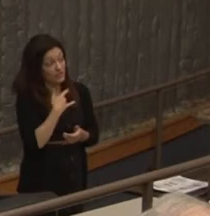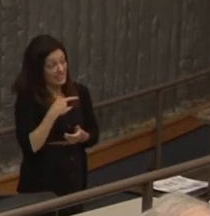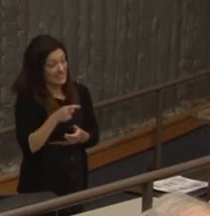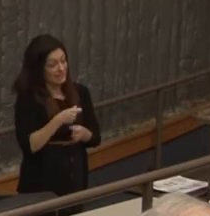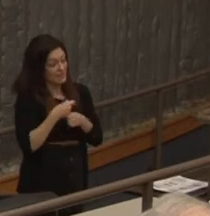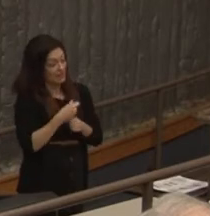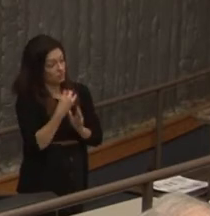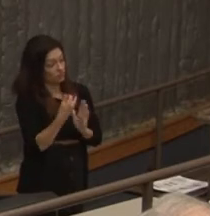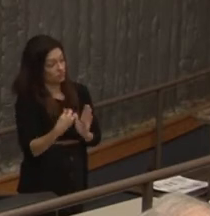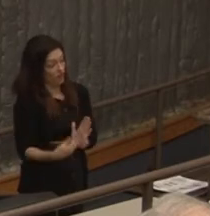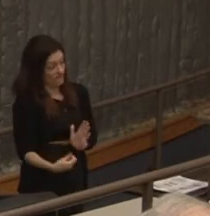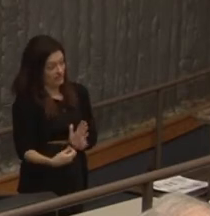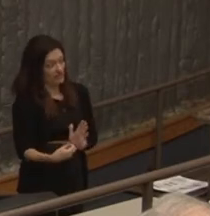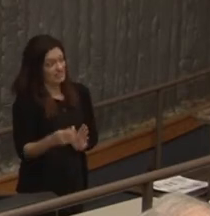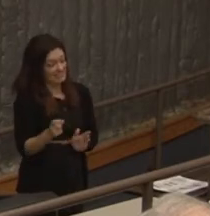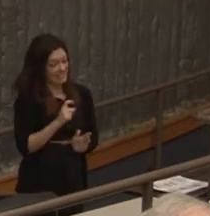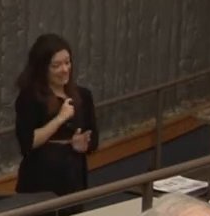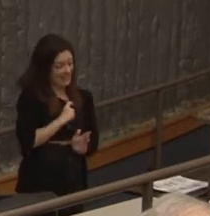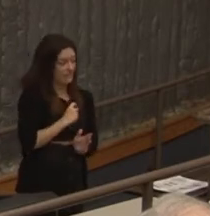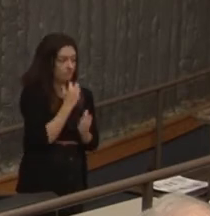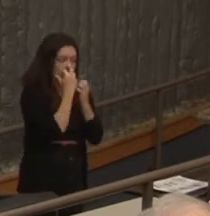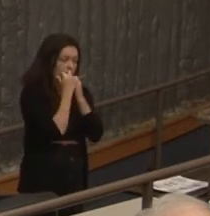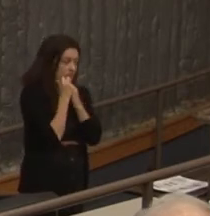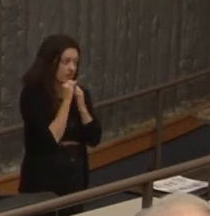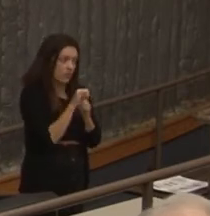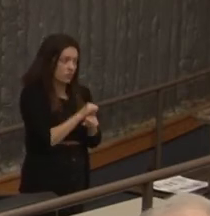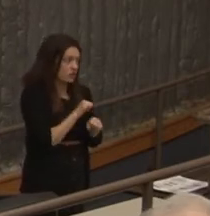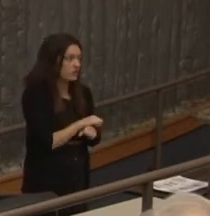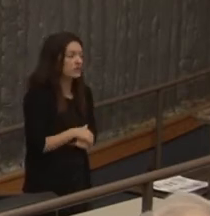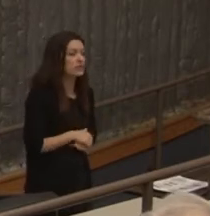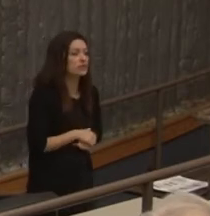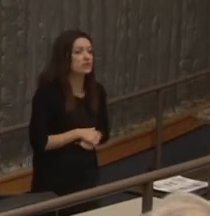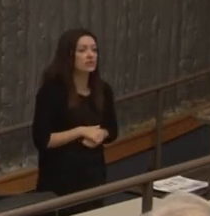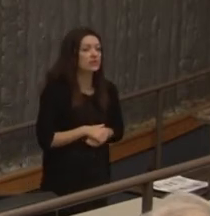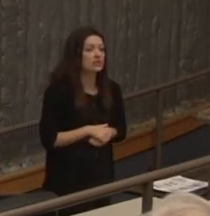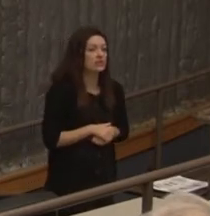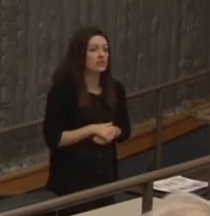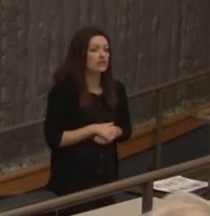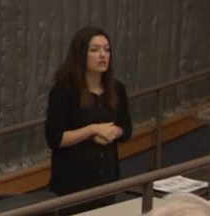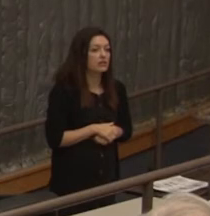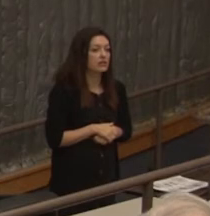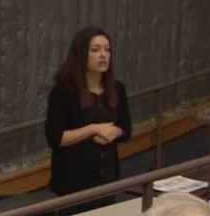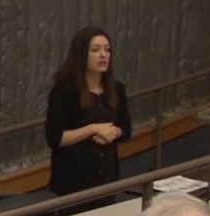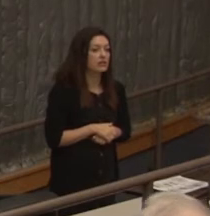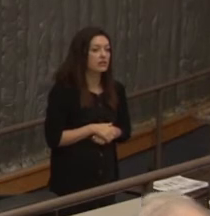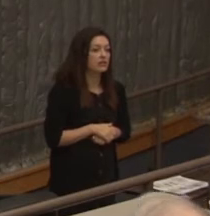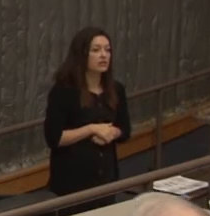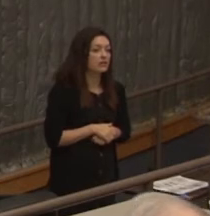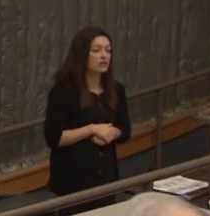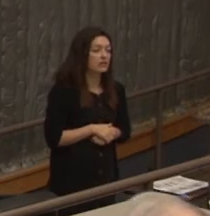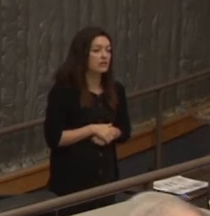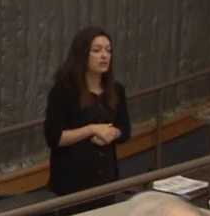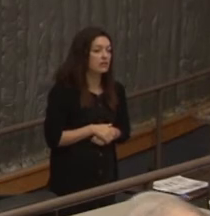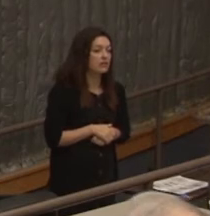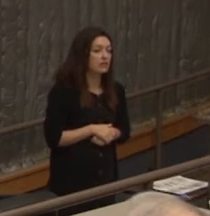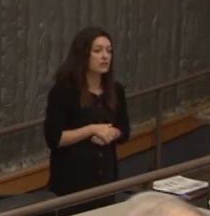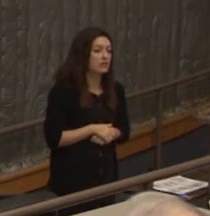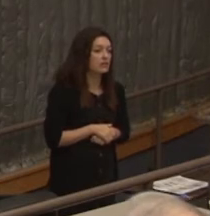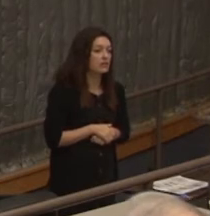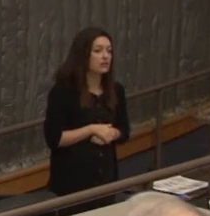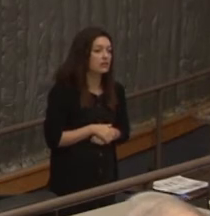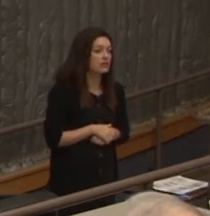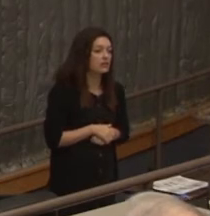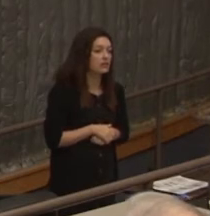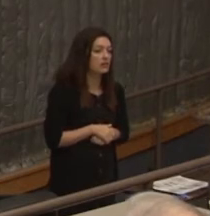And I cherish them. Yes? He's such a prolific painter. I'm sorry, I can't. Does he have